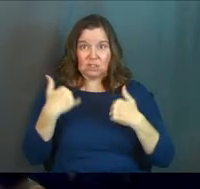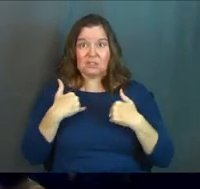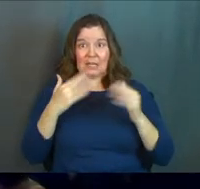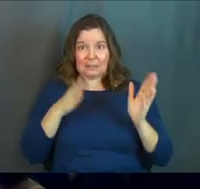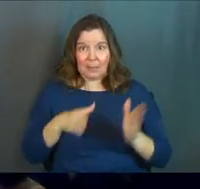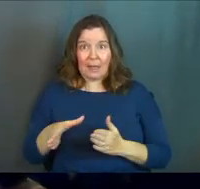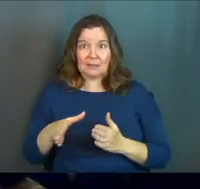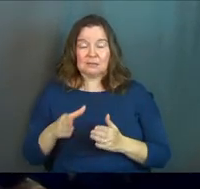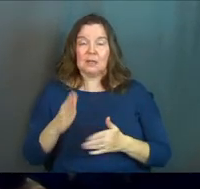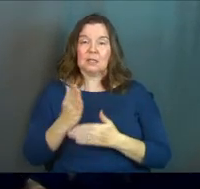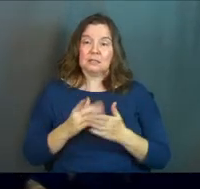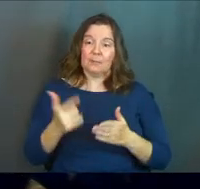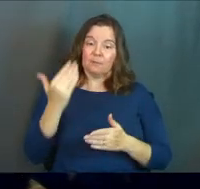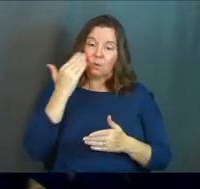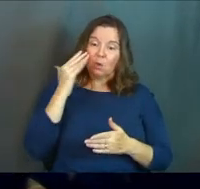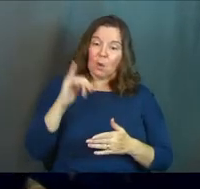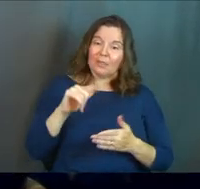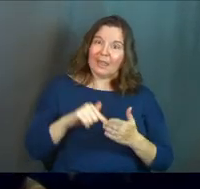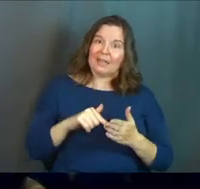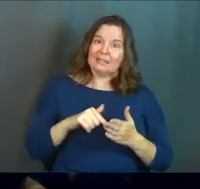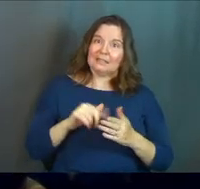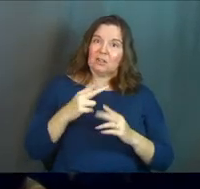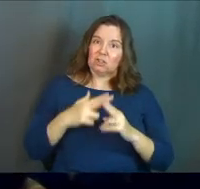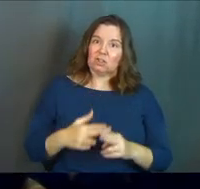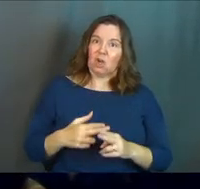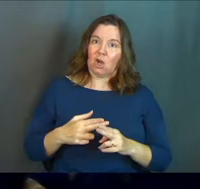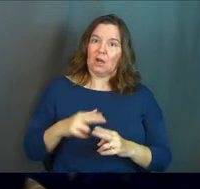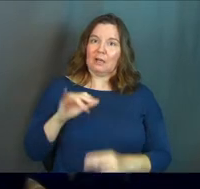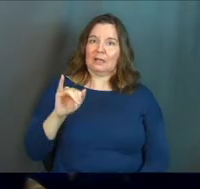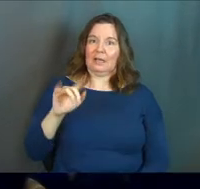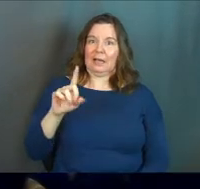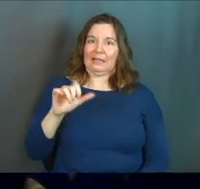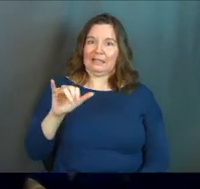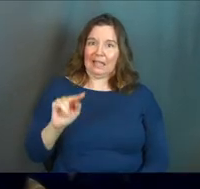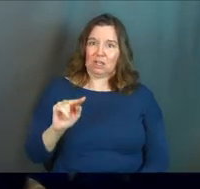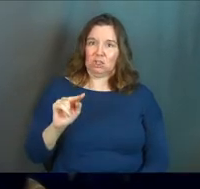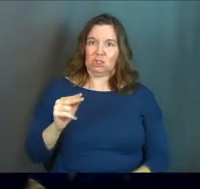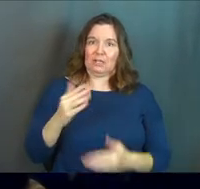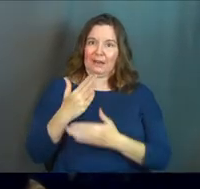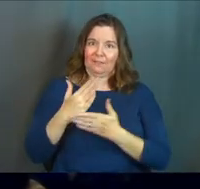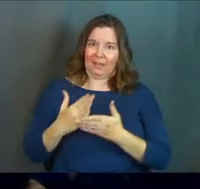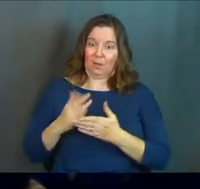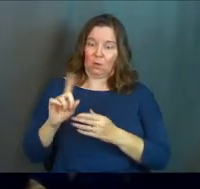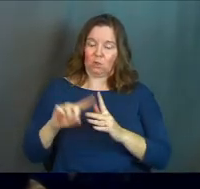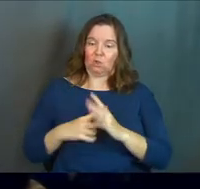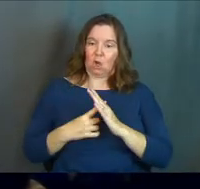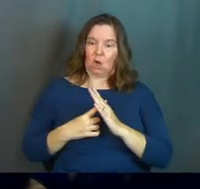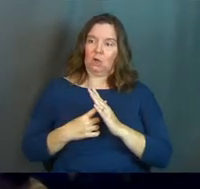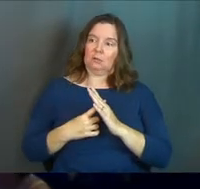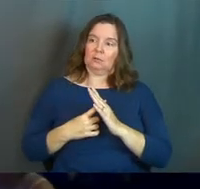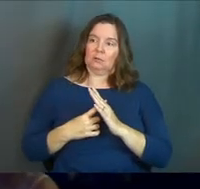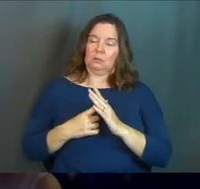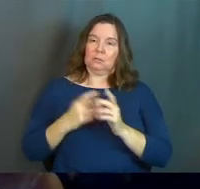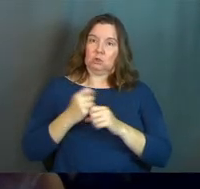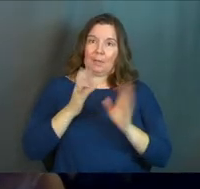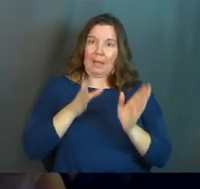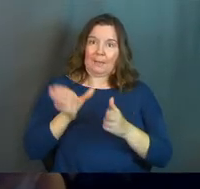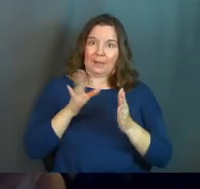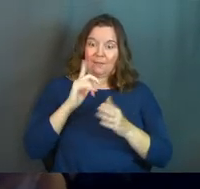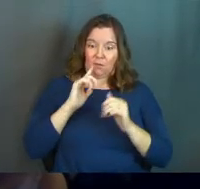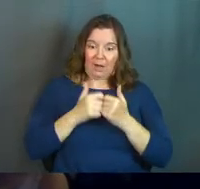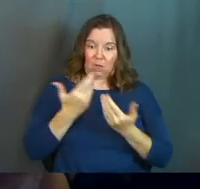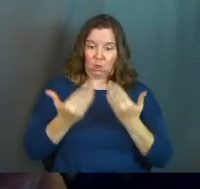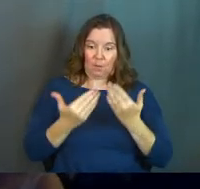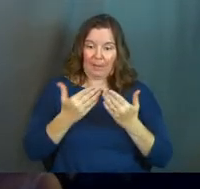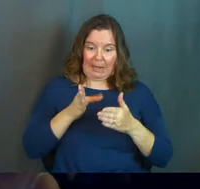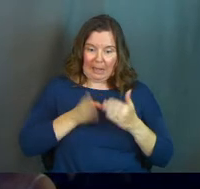she's got plans. And some of you guys know that's called the ideation phase. When you start to make plans for